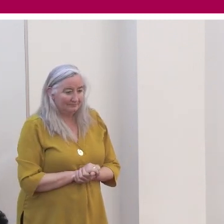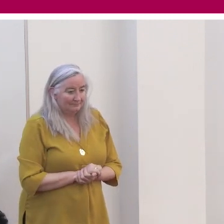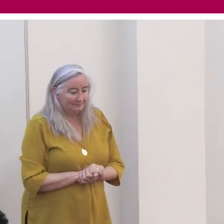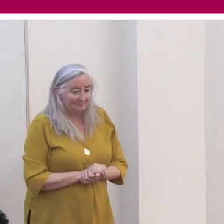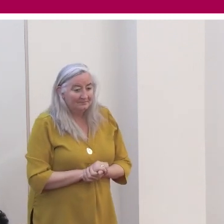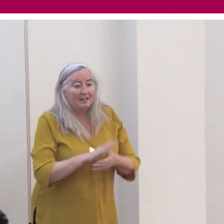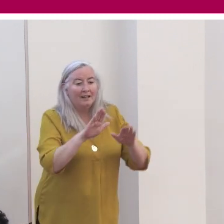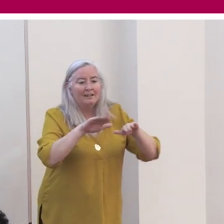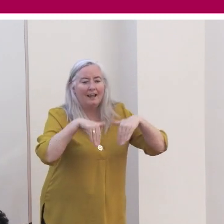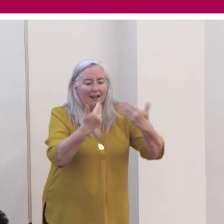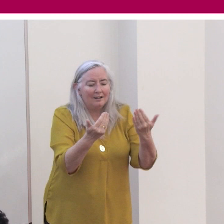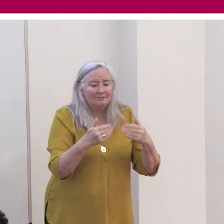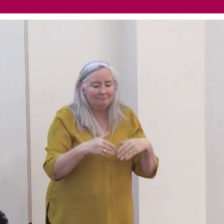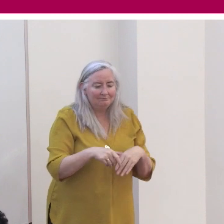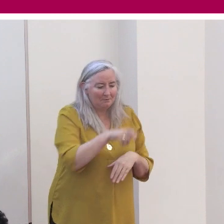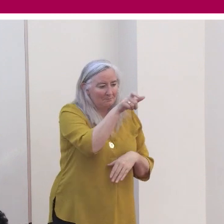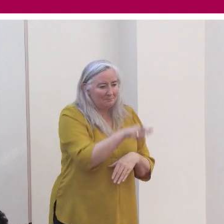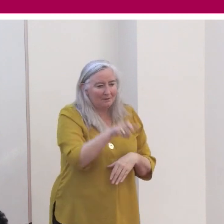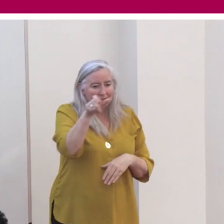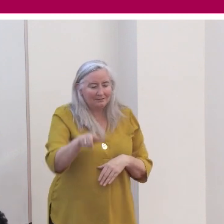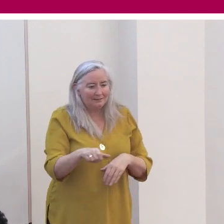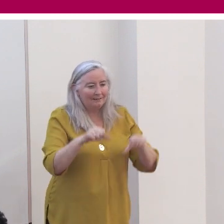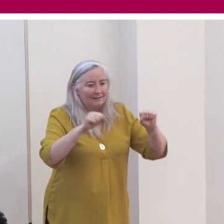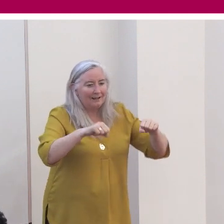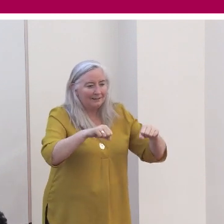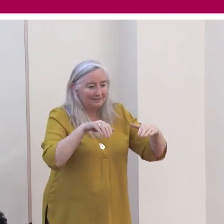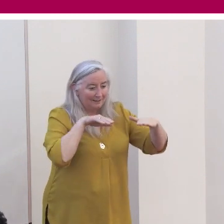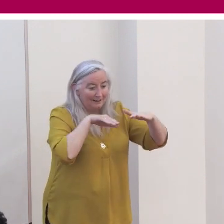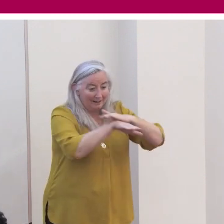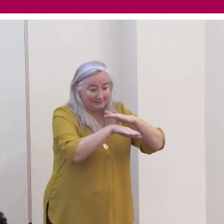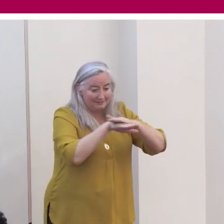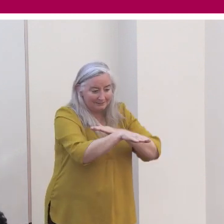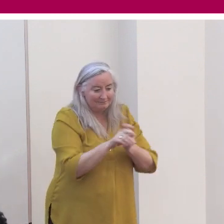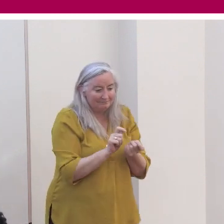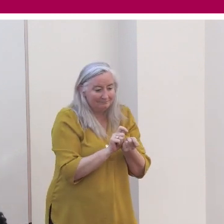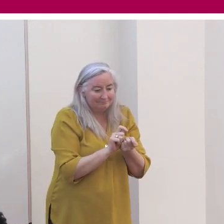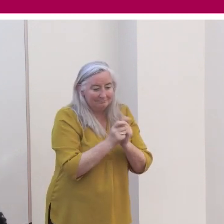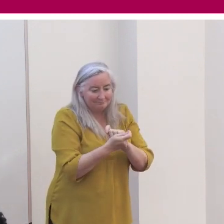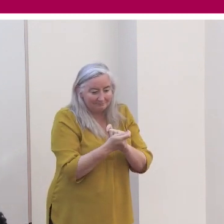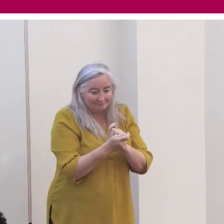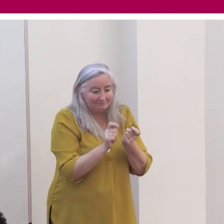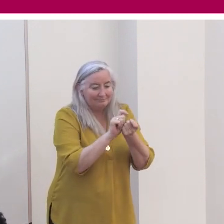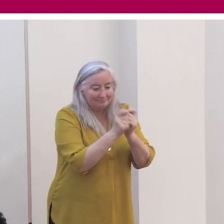any modifications, and which is not tied to any